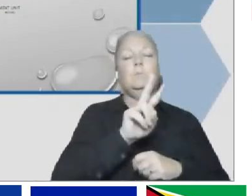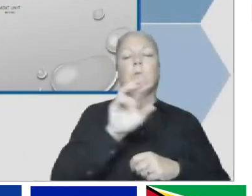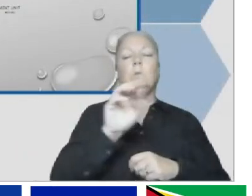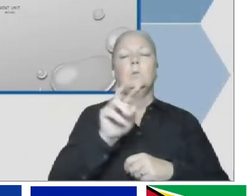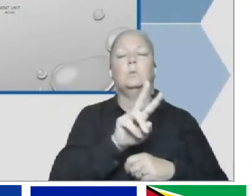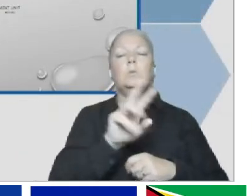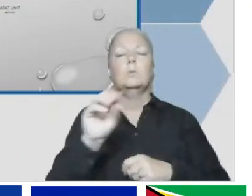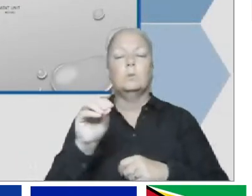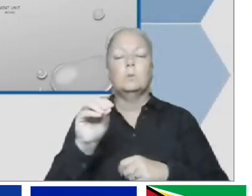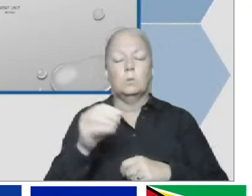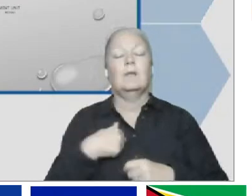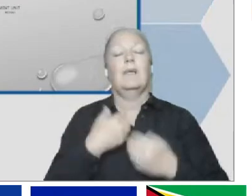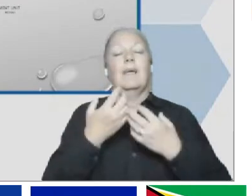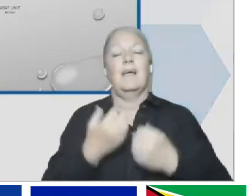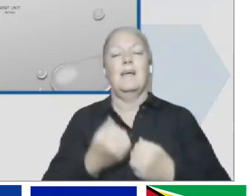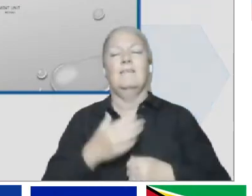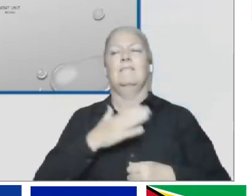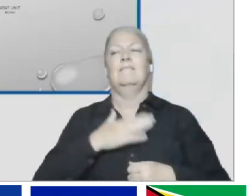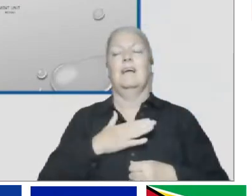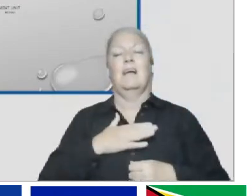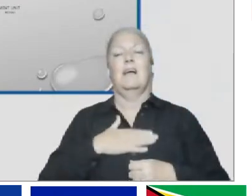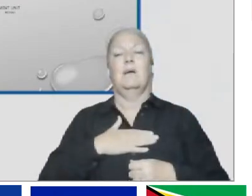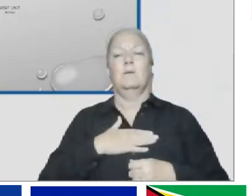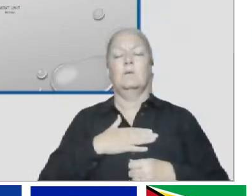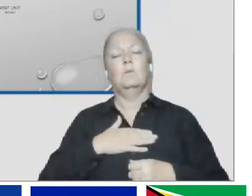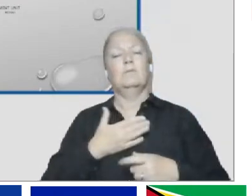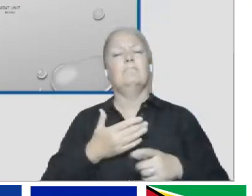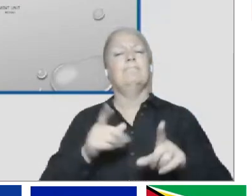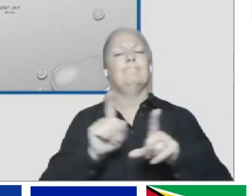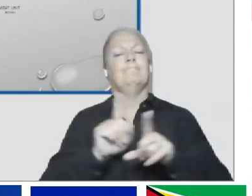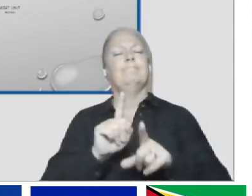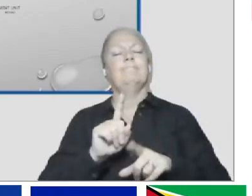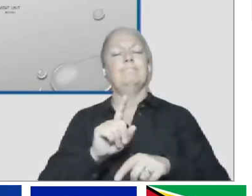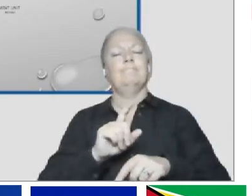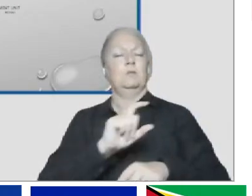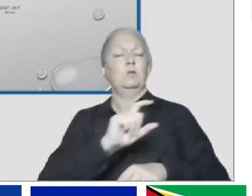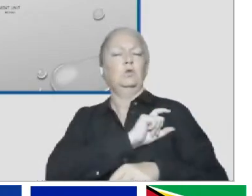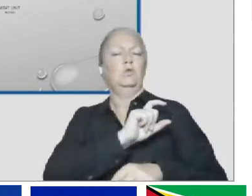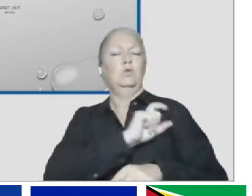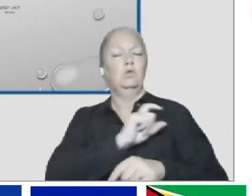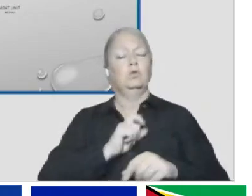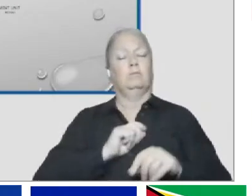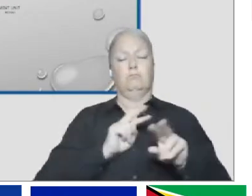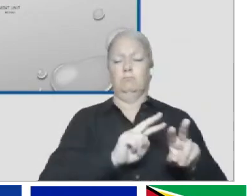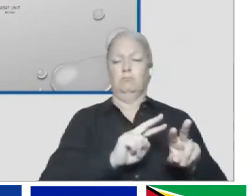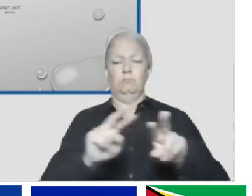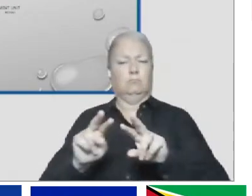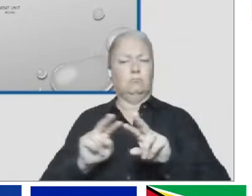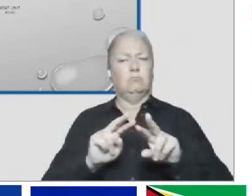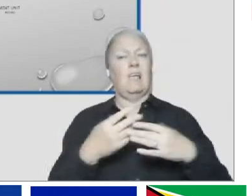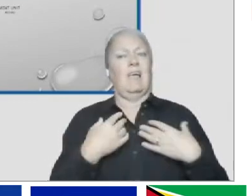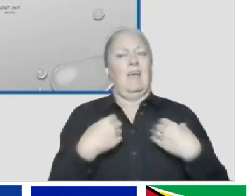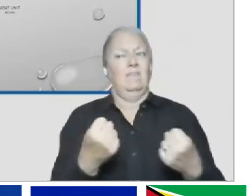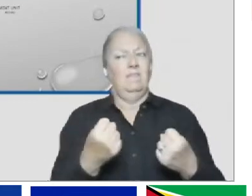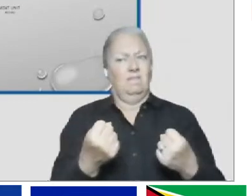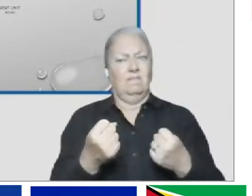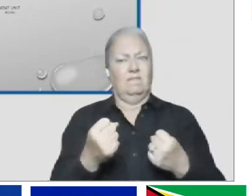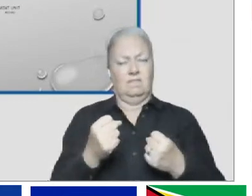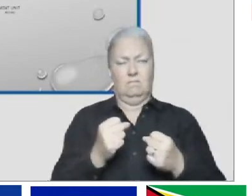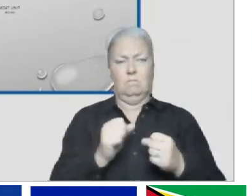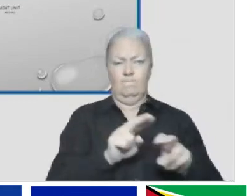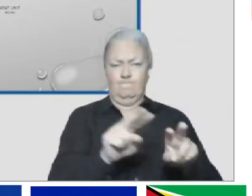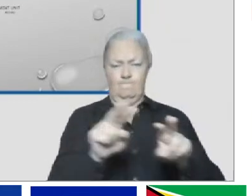with the creation of the position of Director of Health Security. And the motto is, health security is